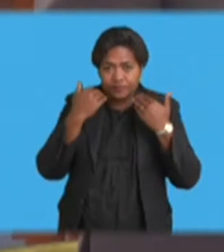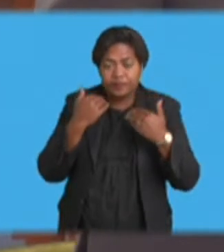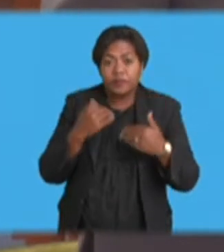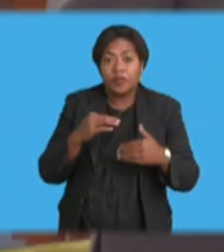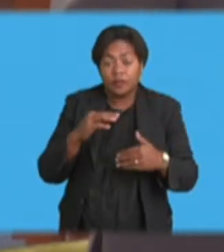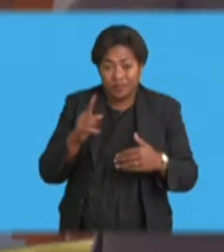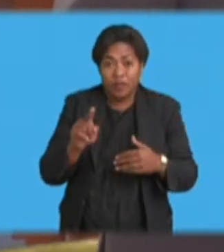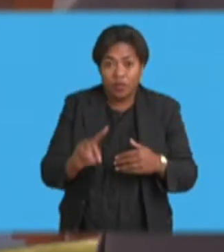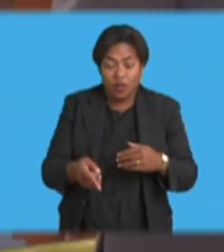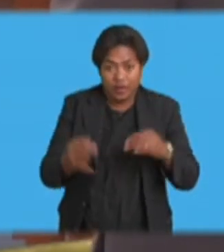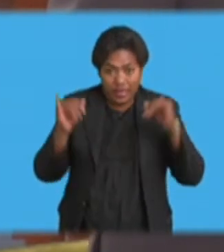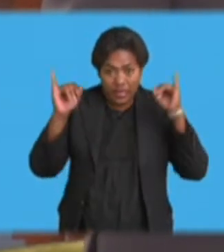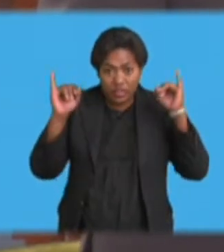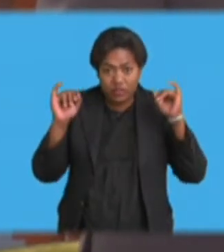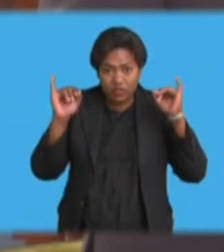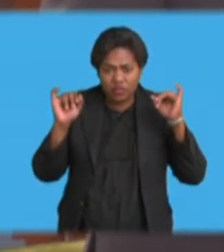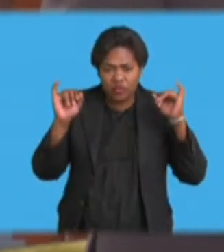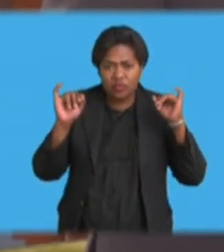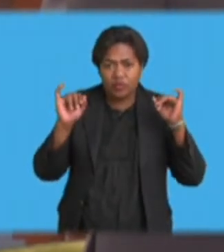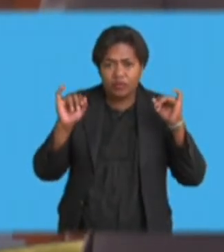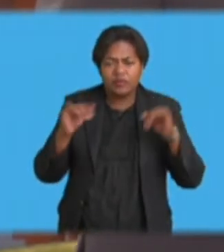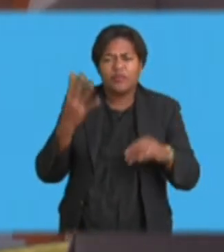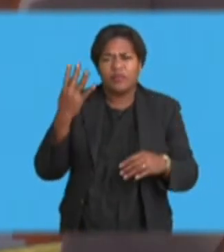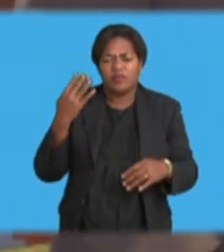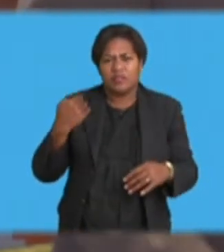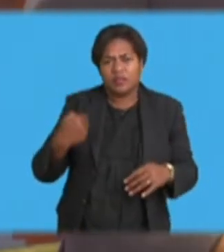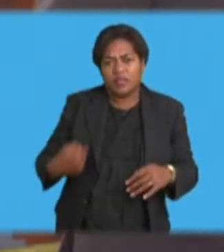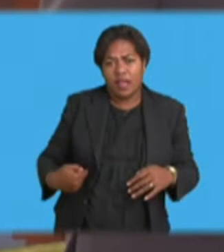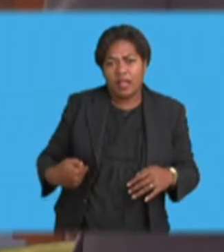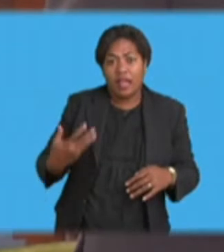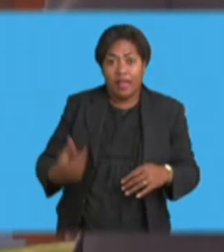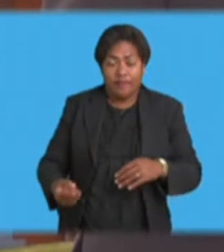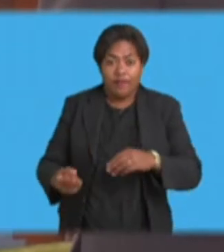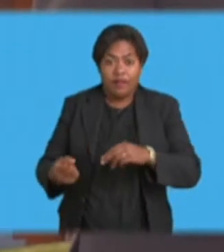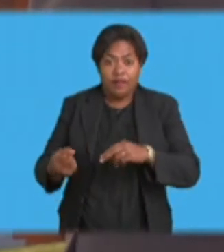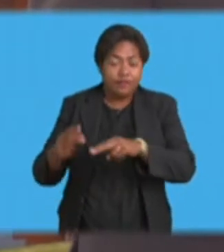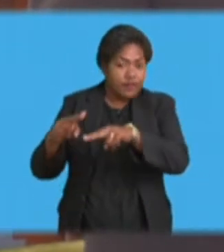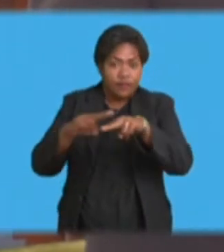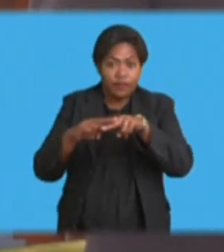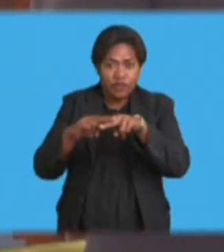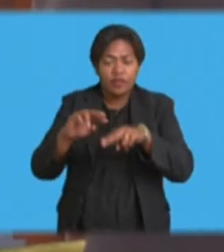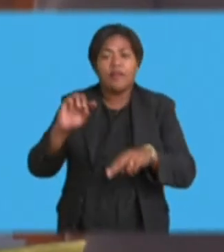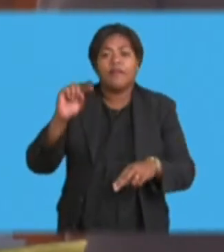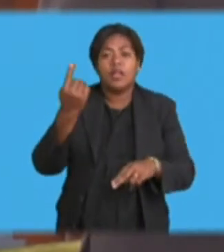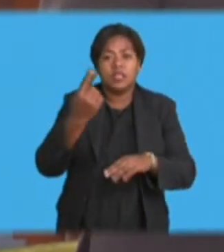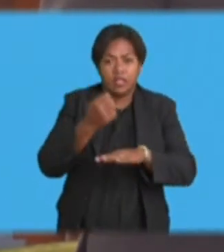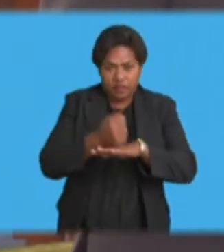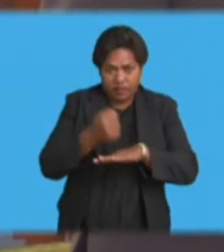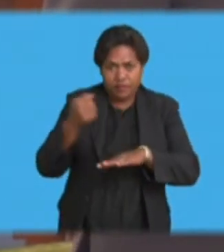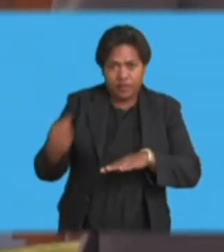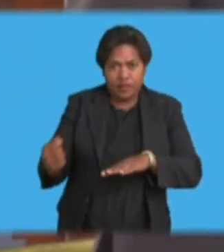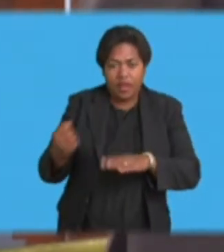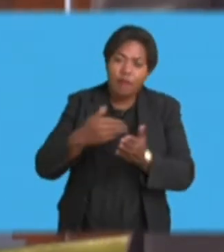this, through its foresight, the Fiji Affairs government approved the concept